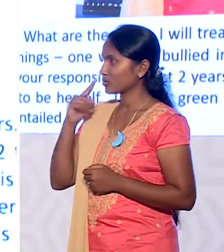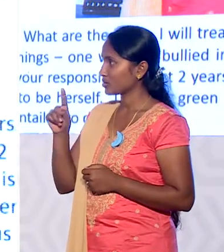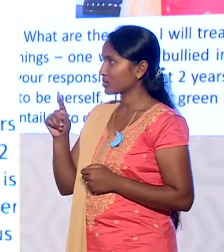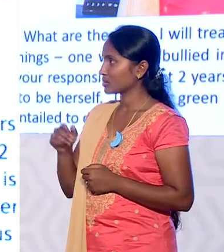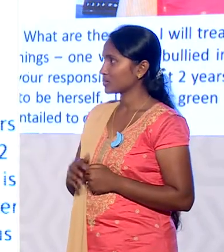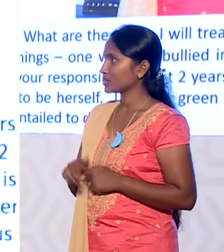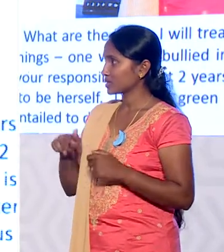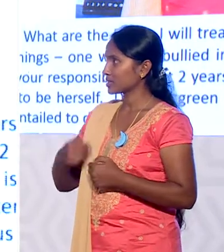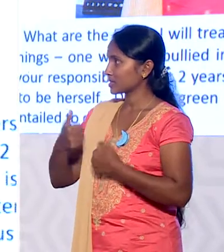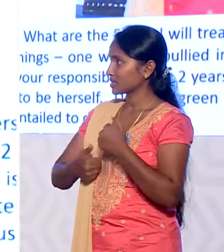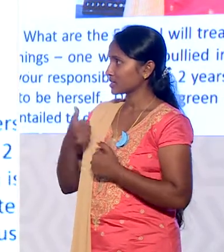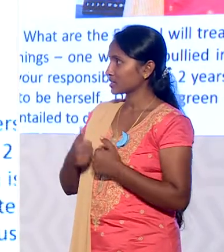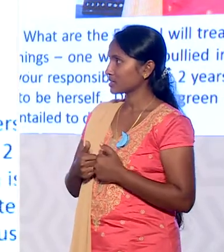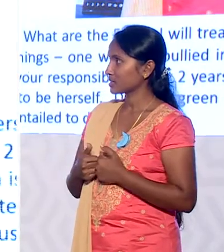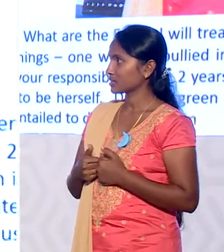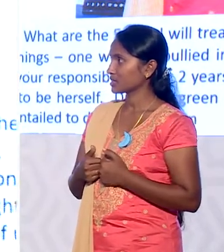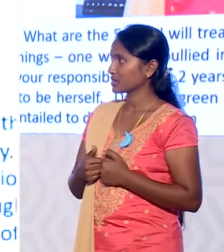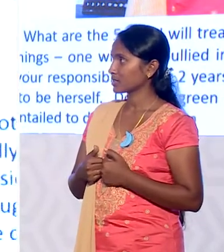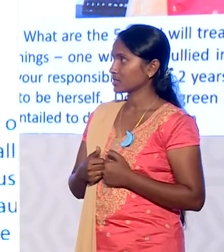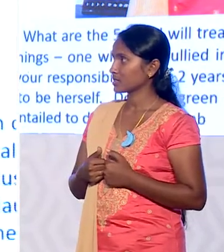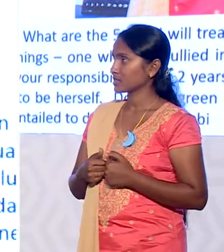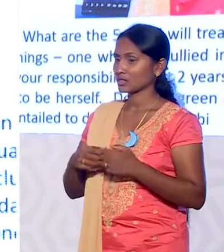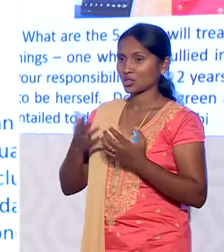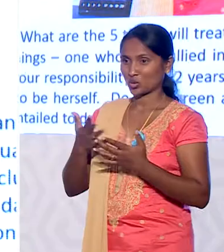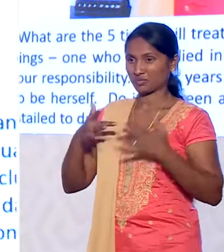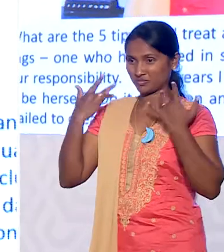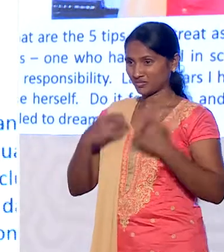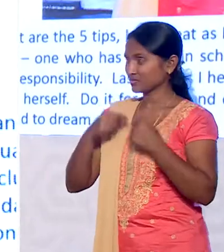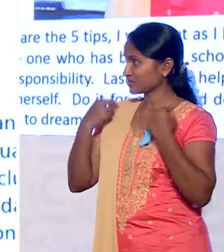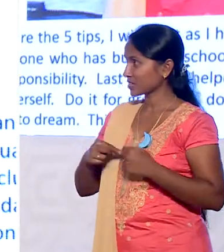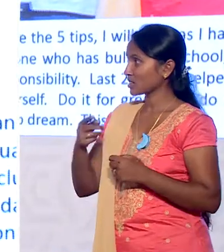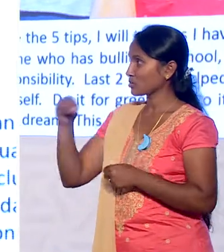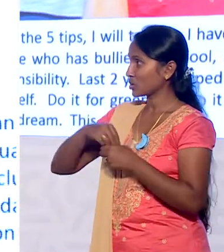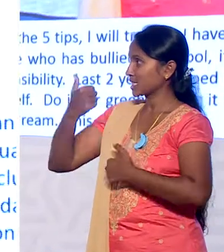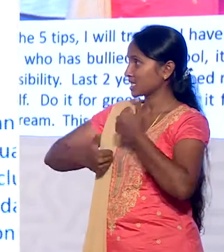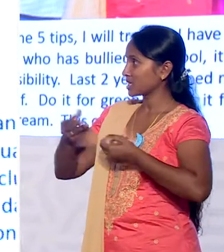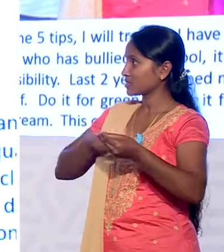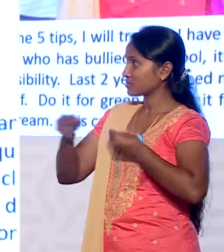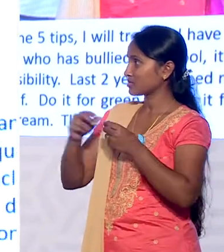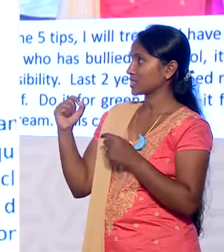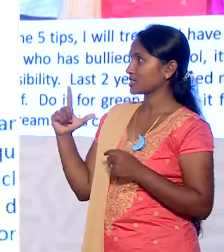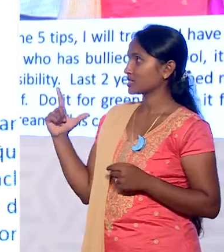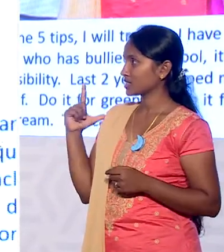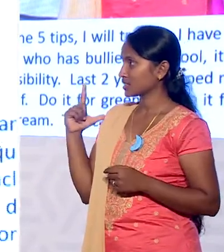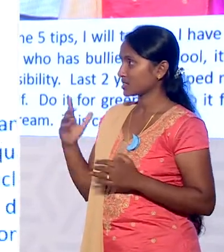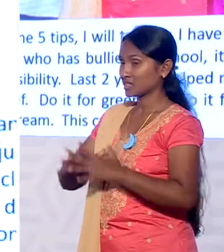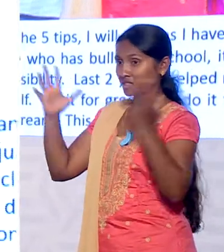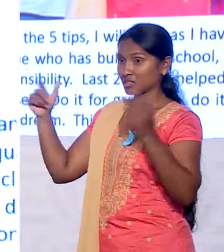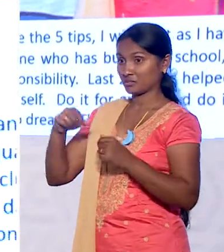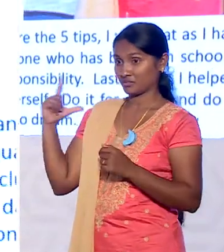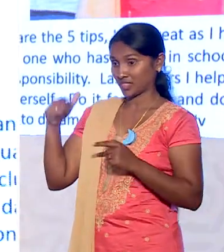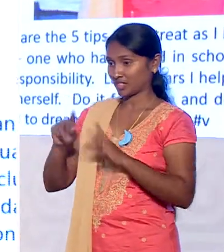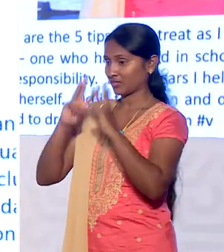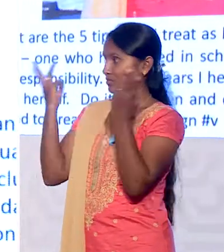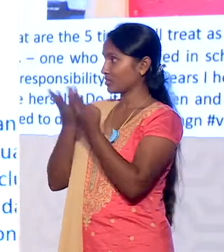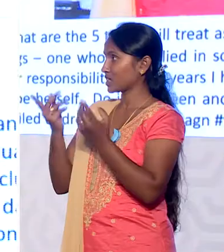this campaign, called #valuable with a heart right in the middle of it, was challenging business leadership, the biggest leaders in the world,